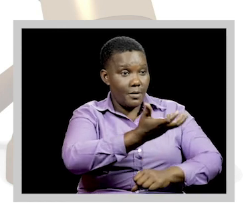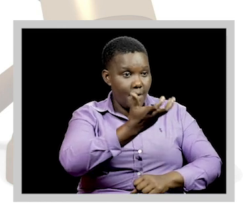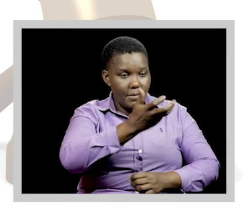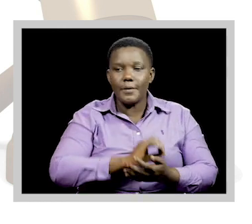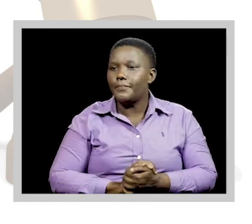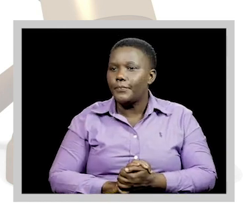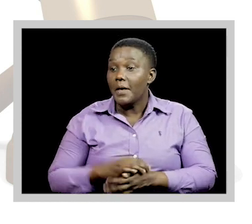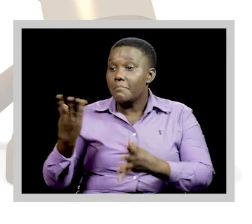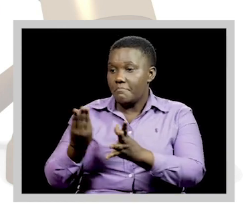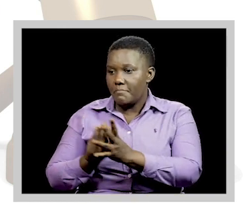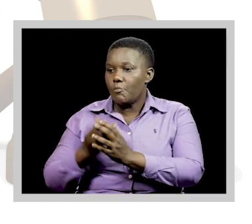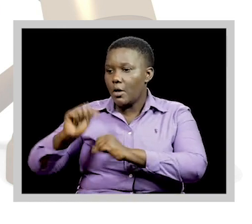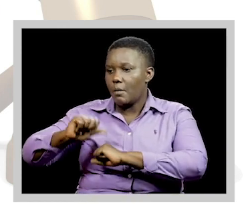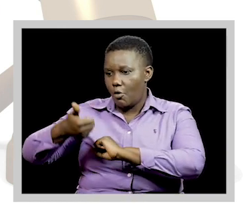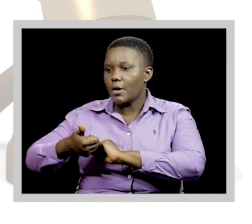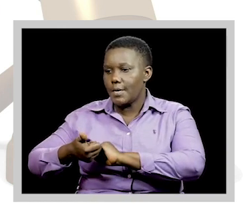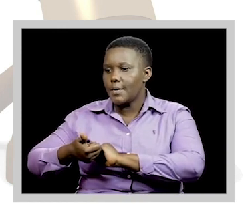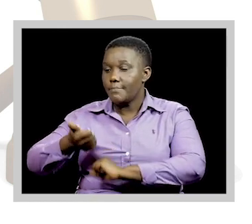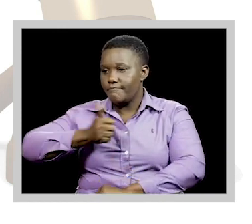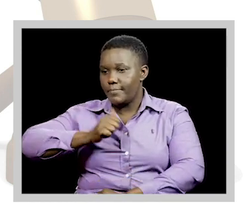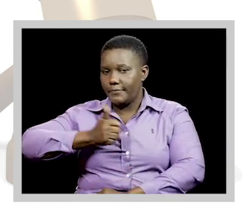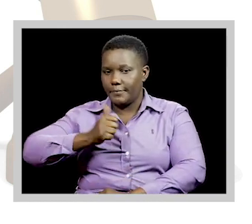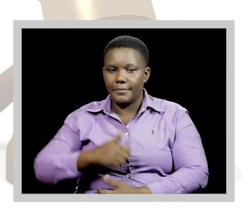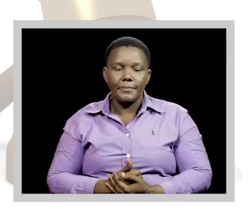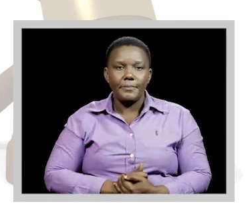officers, and private legal practitioners.